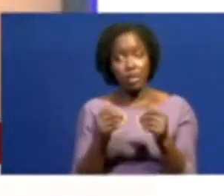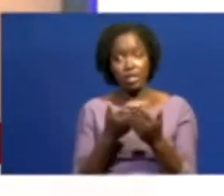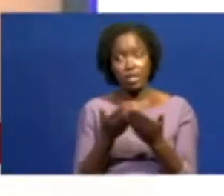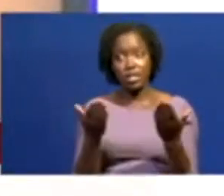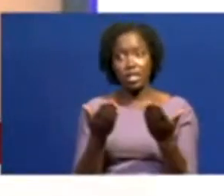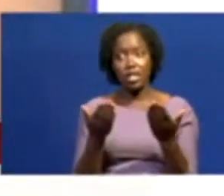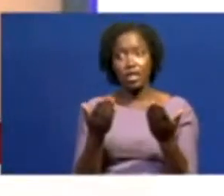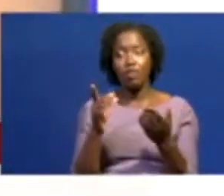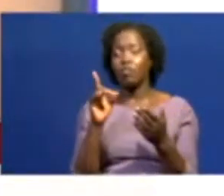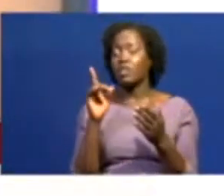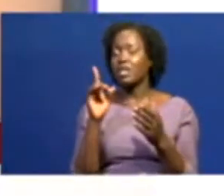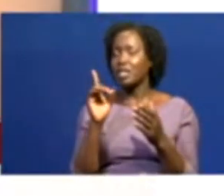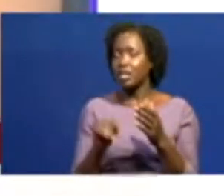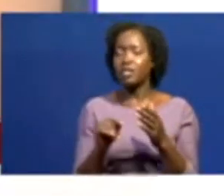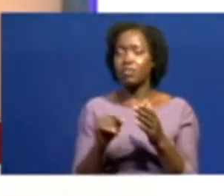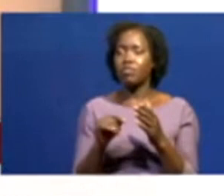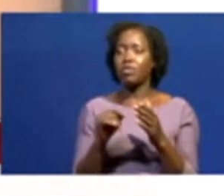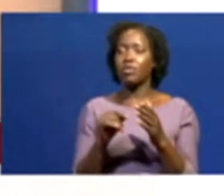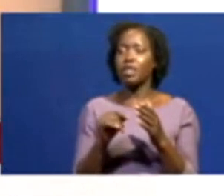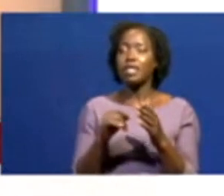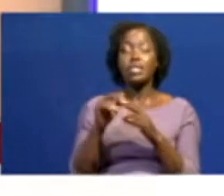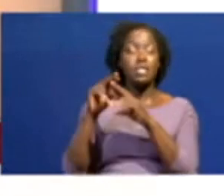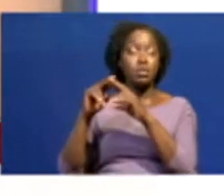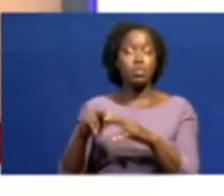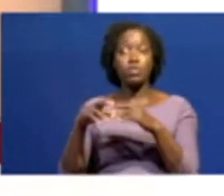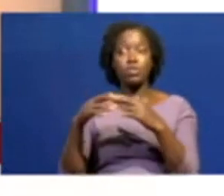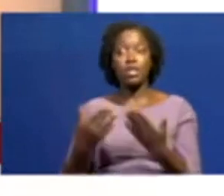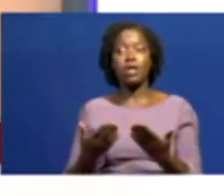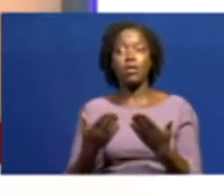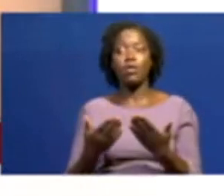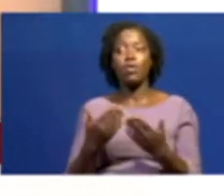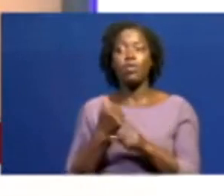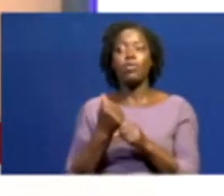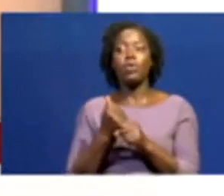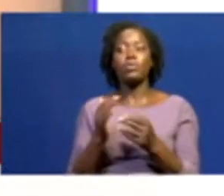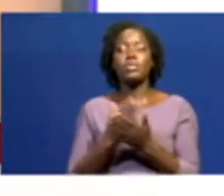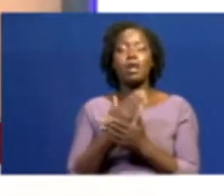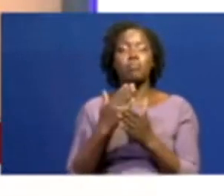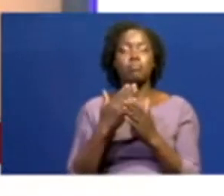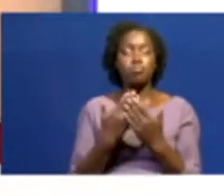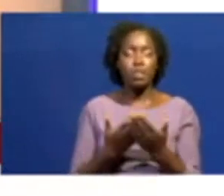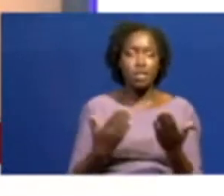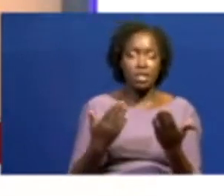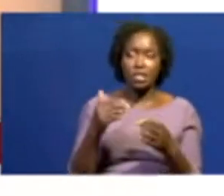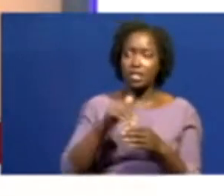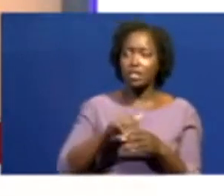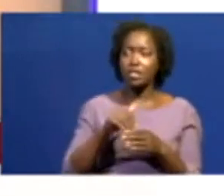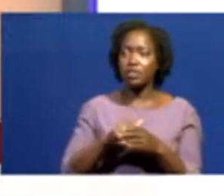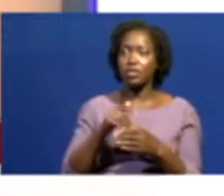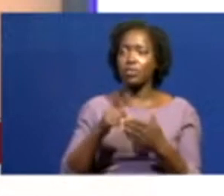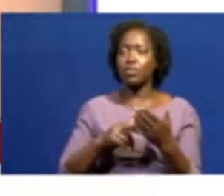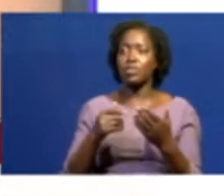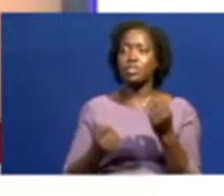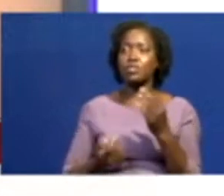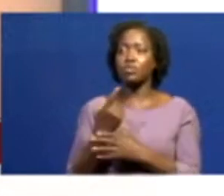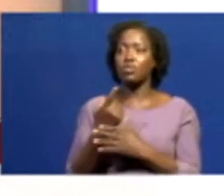an affordable internet. It depends on how we deal with certain factors, including what is the source